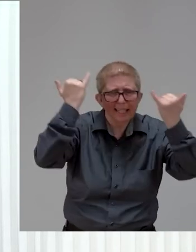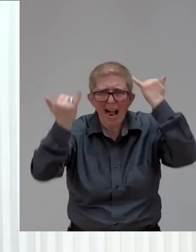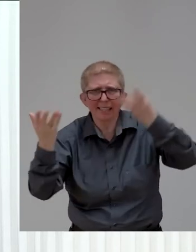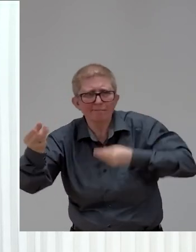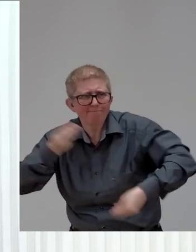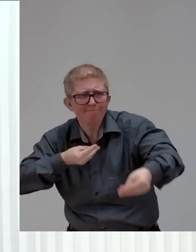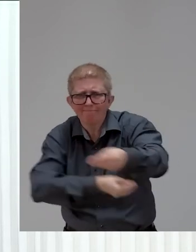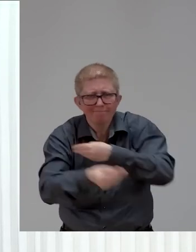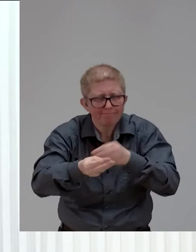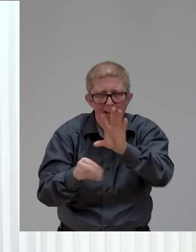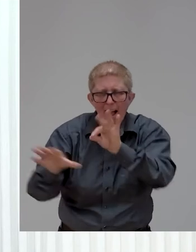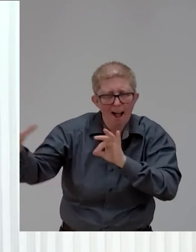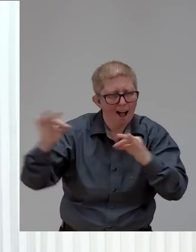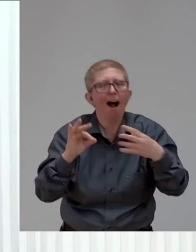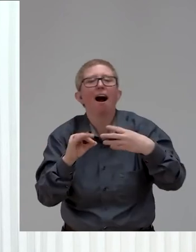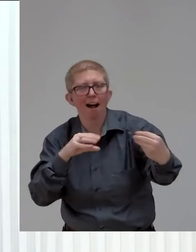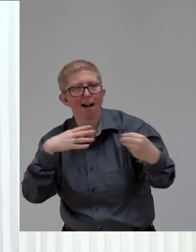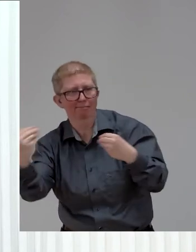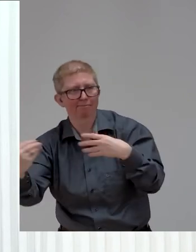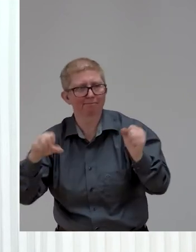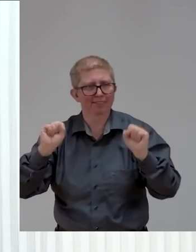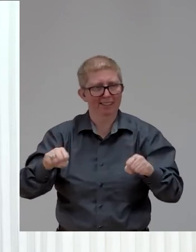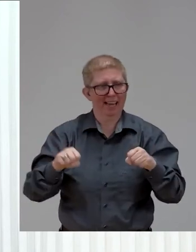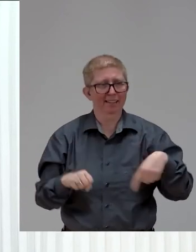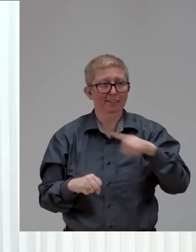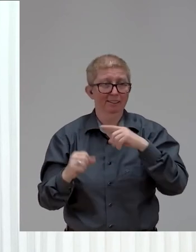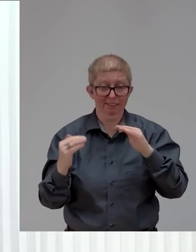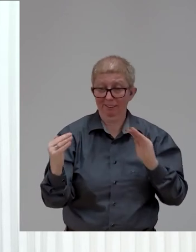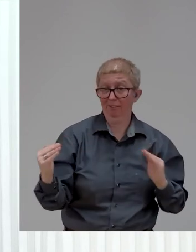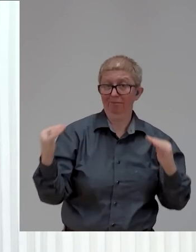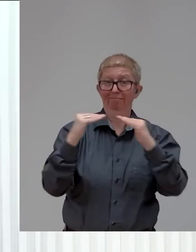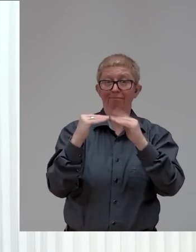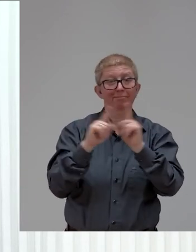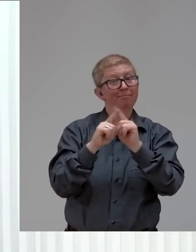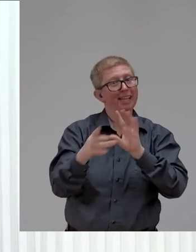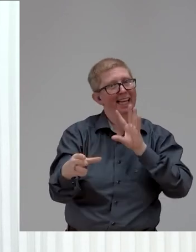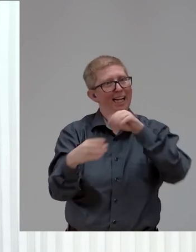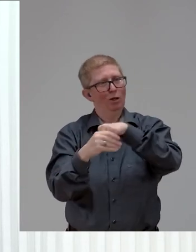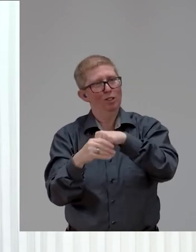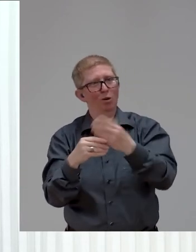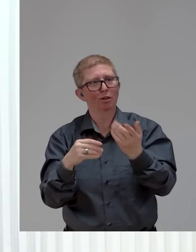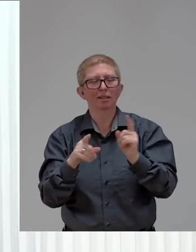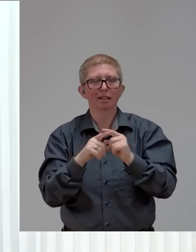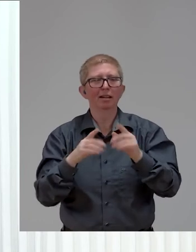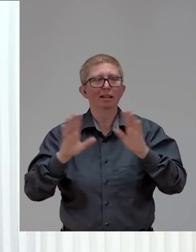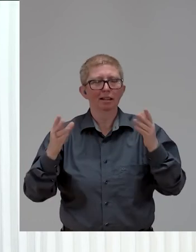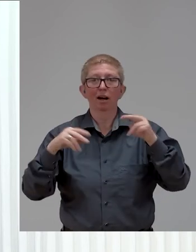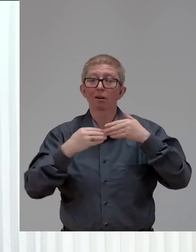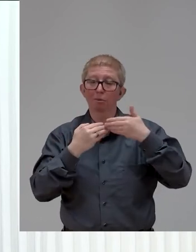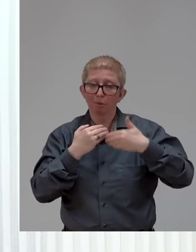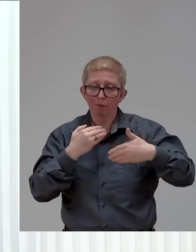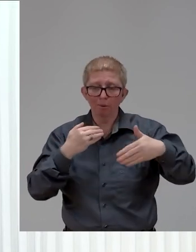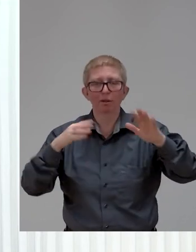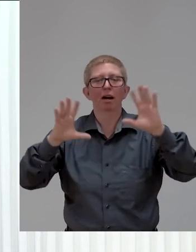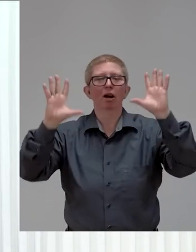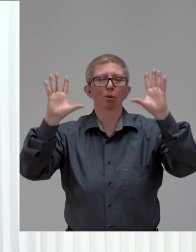objectives and to promote a fair, just, and inclusive recovery. Dear participants, we need your contributions,